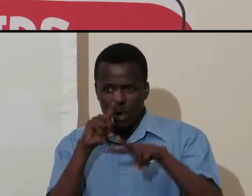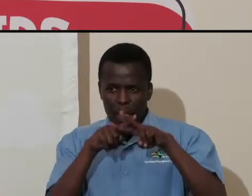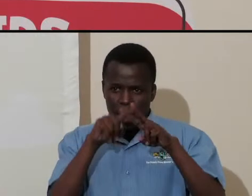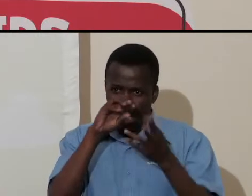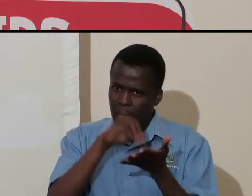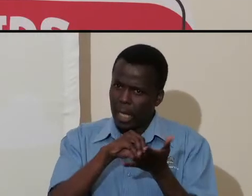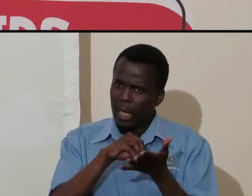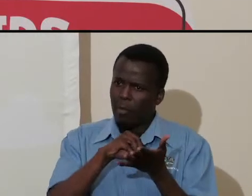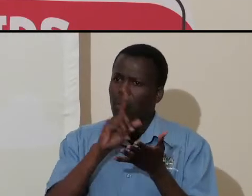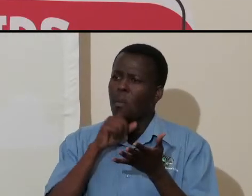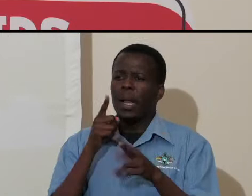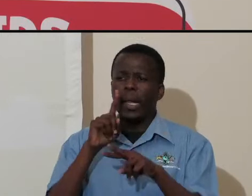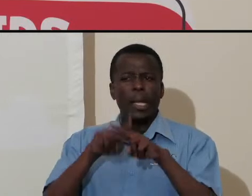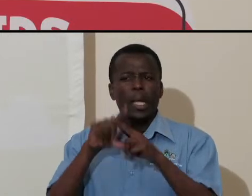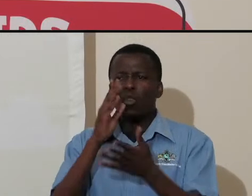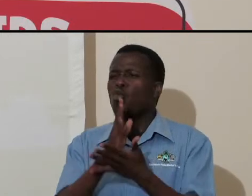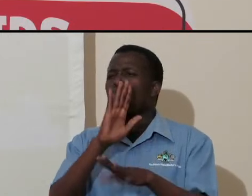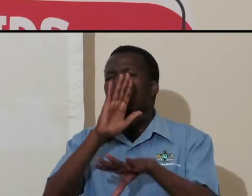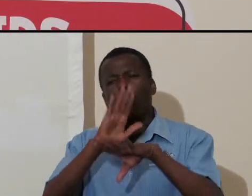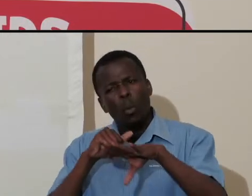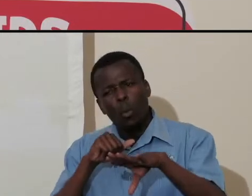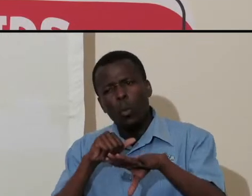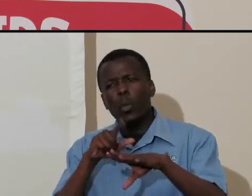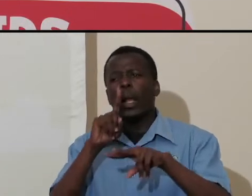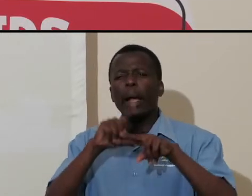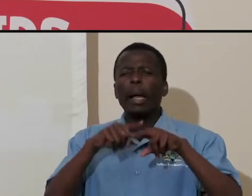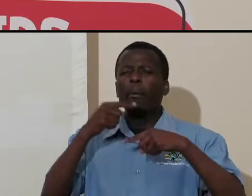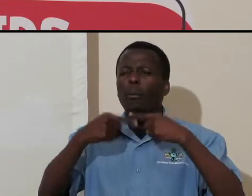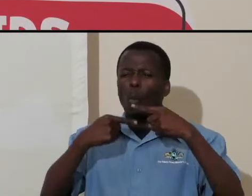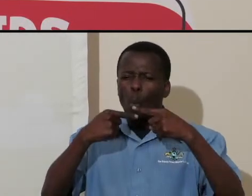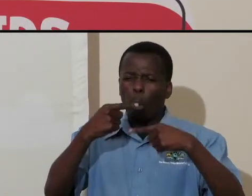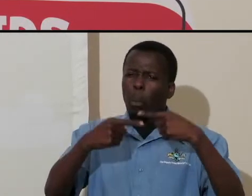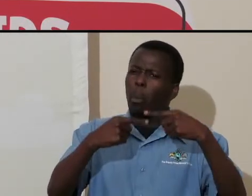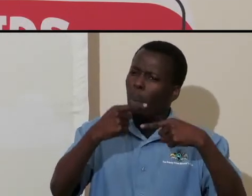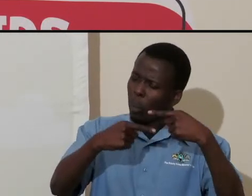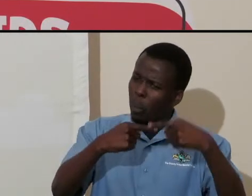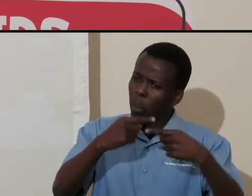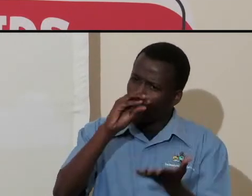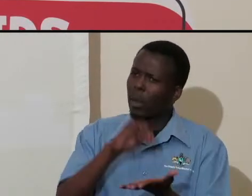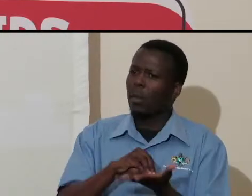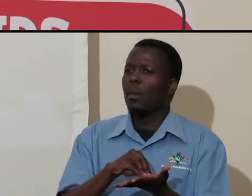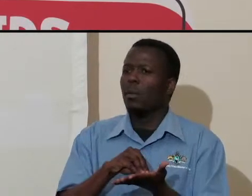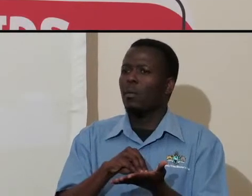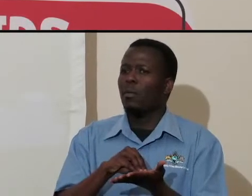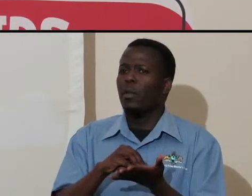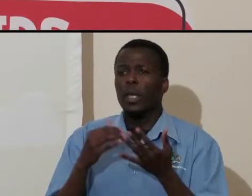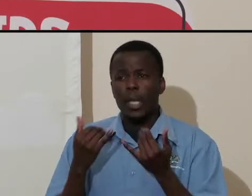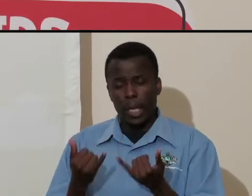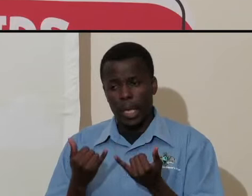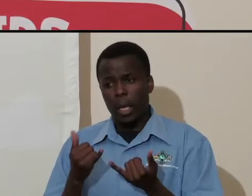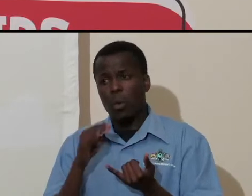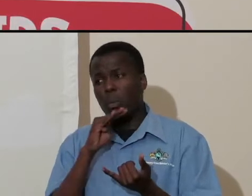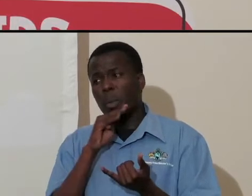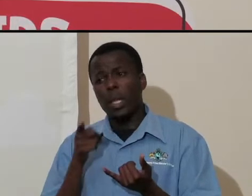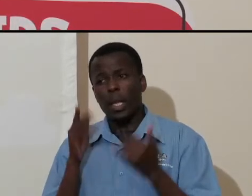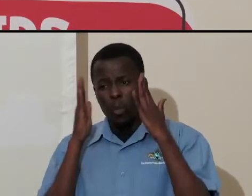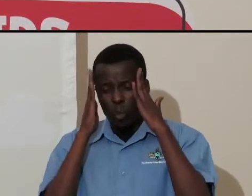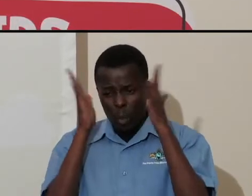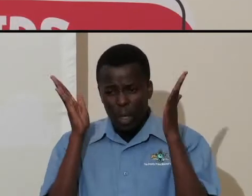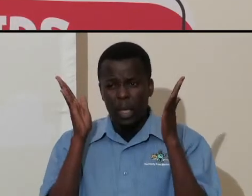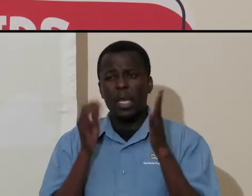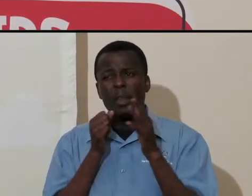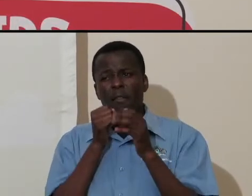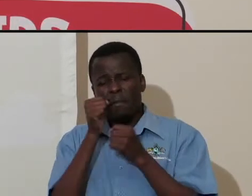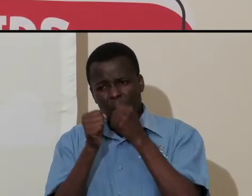the world. I wish I could stand before you today and declare that we are on track with ending AIDS